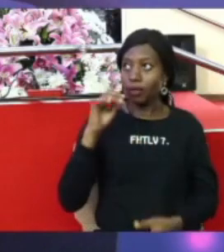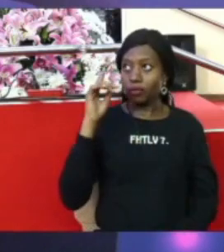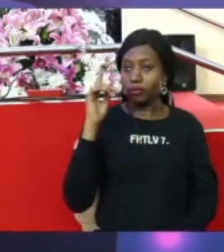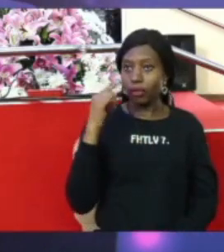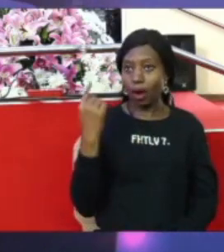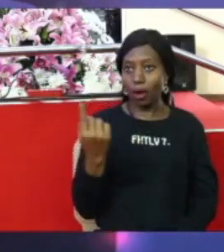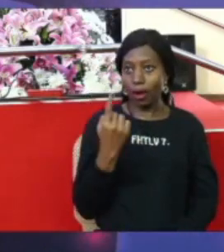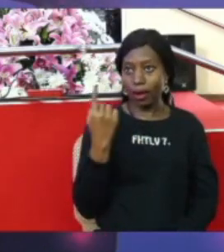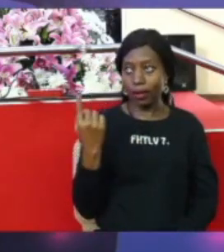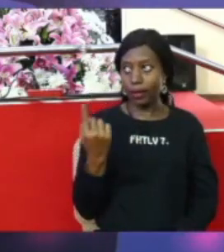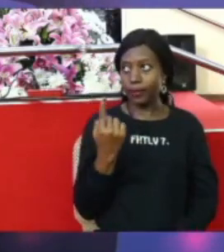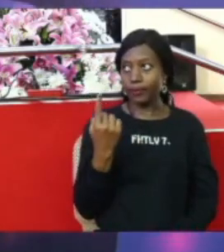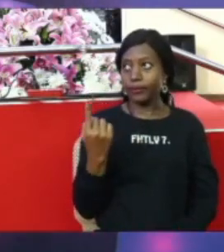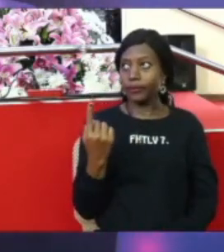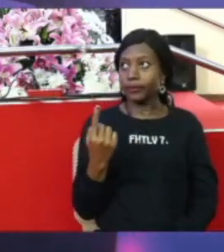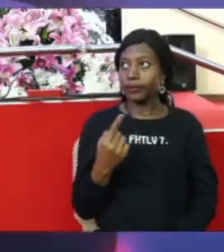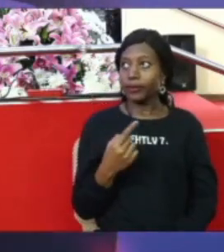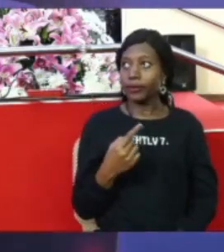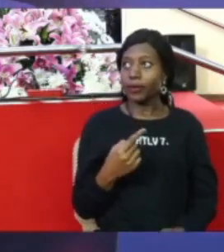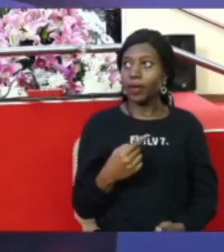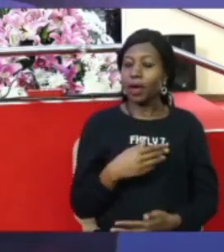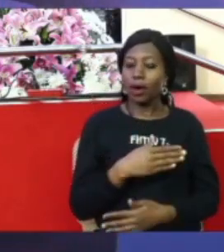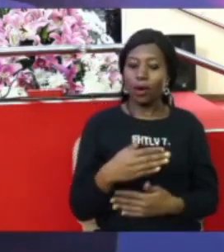too. Yote ya